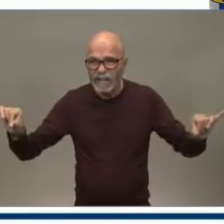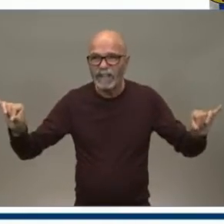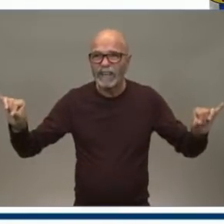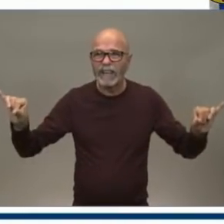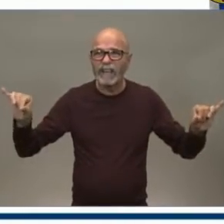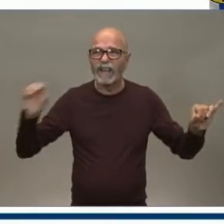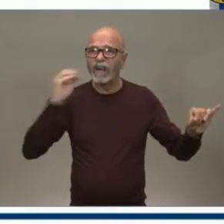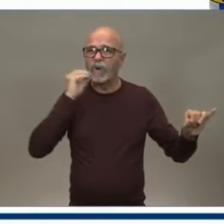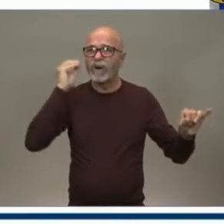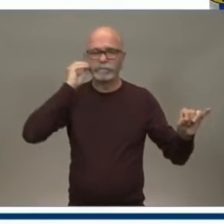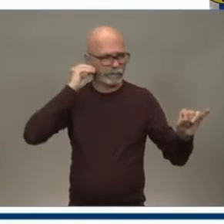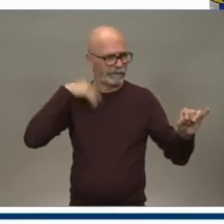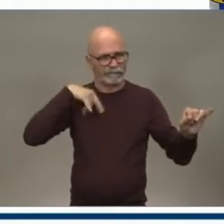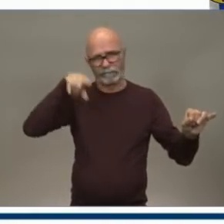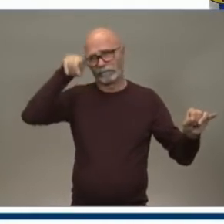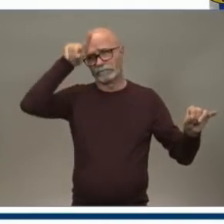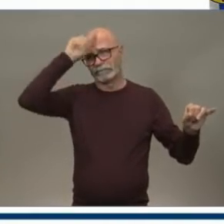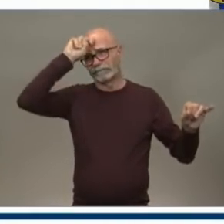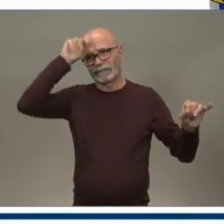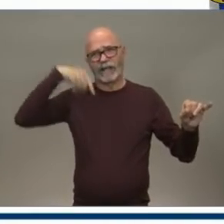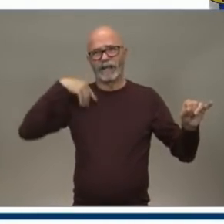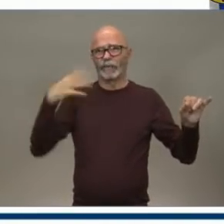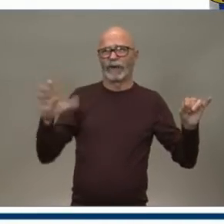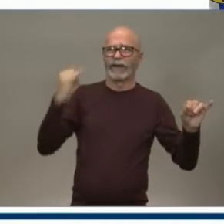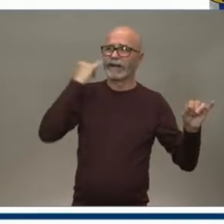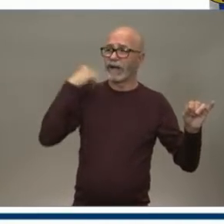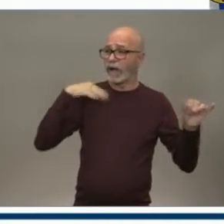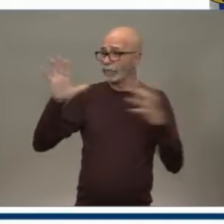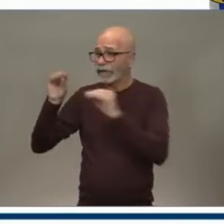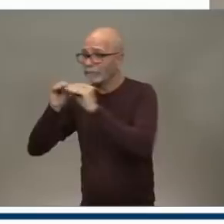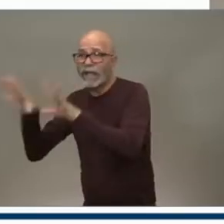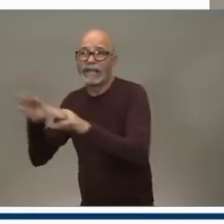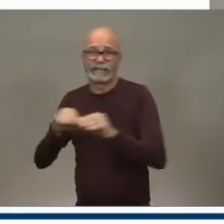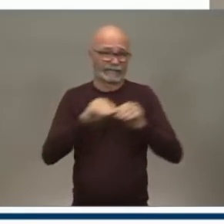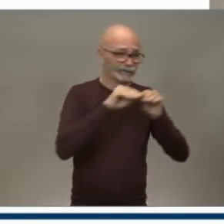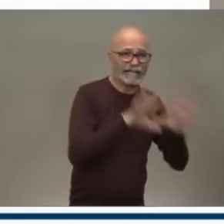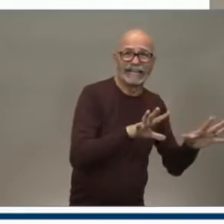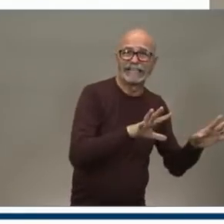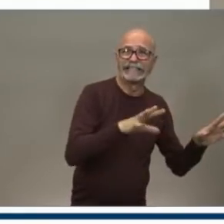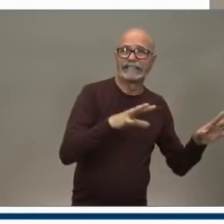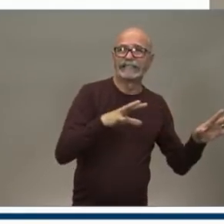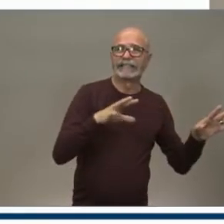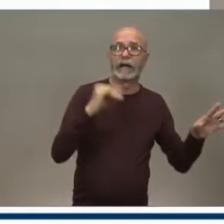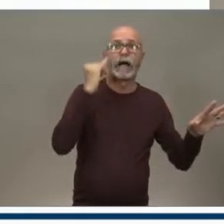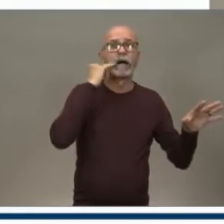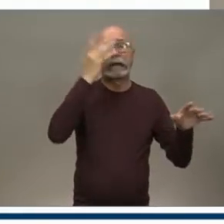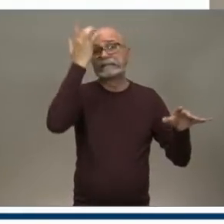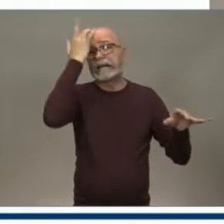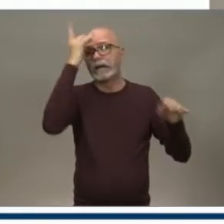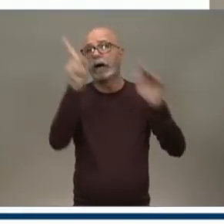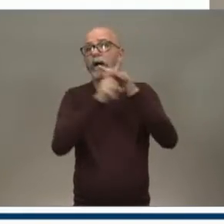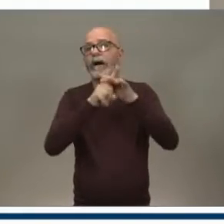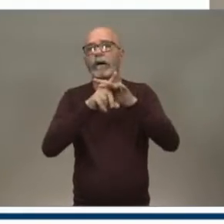you doing to look at asymptomatic testing options? So the first one, when we have a case in a